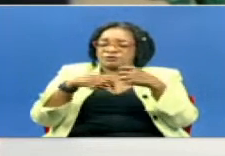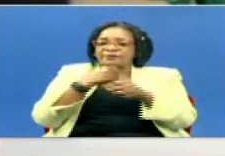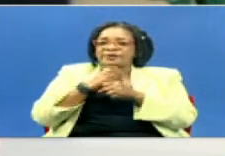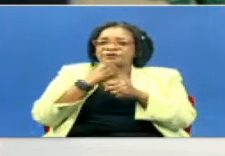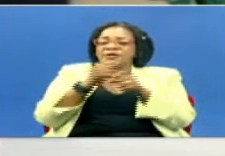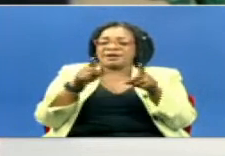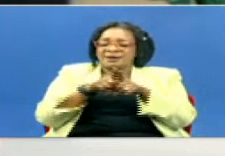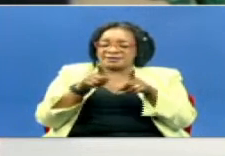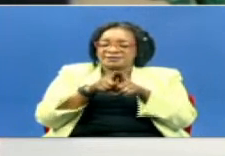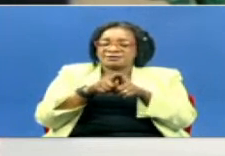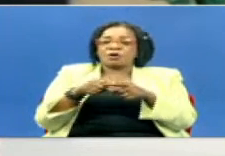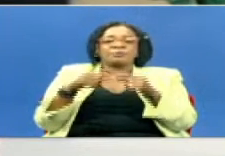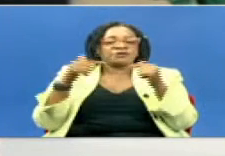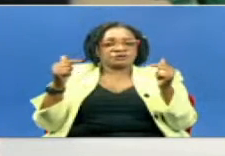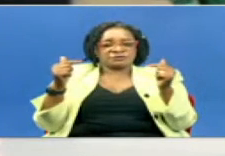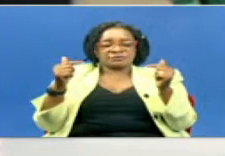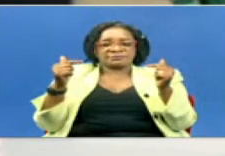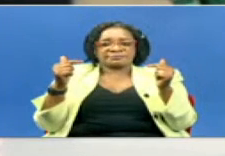such.